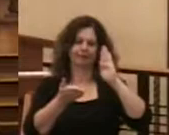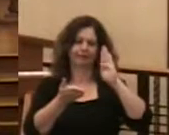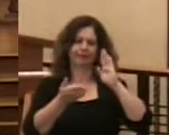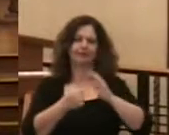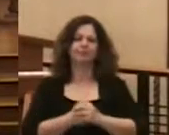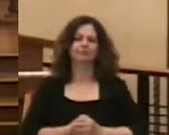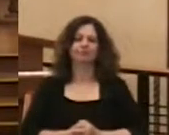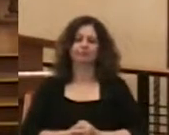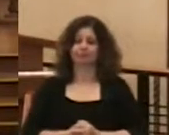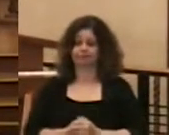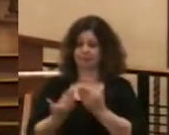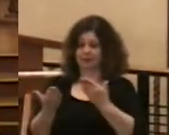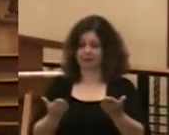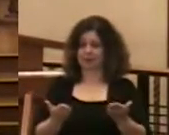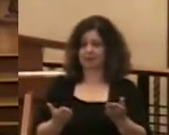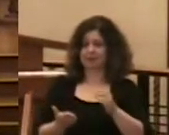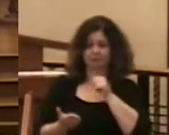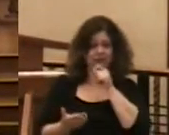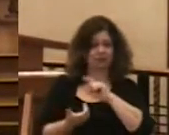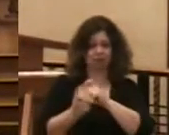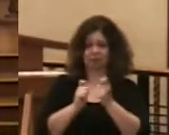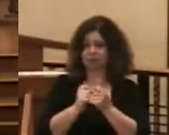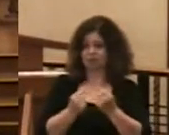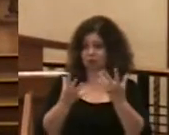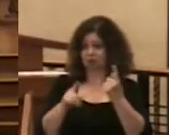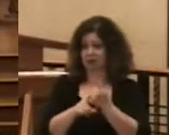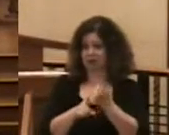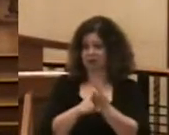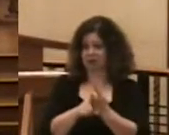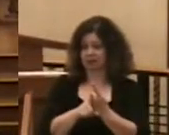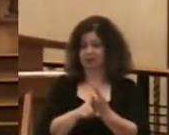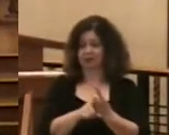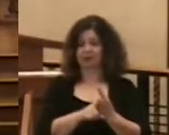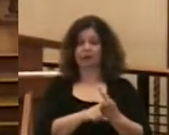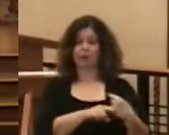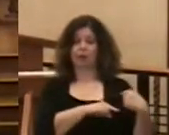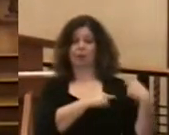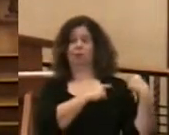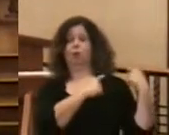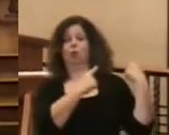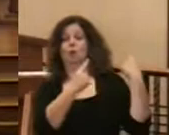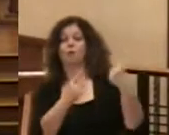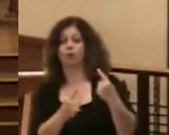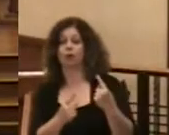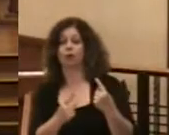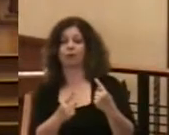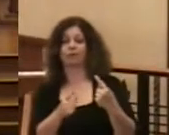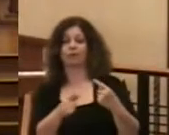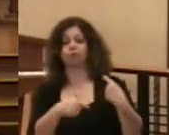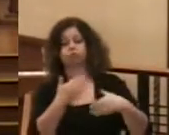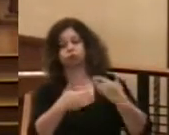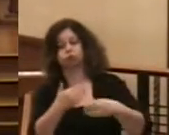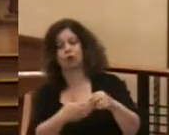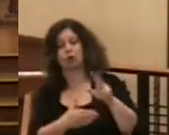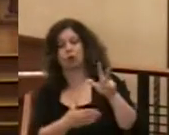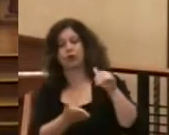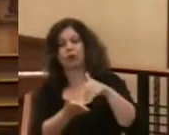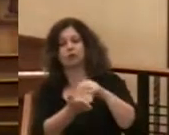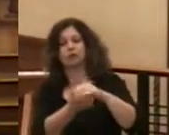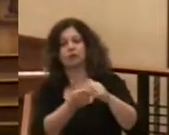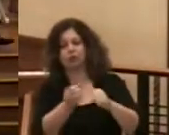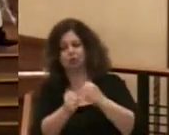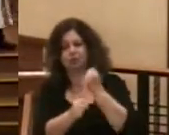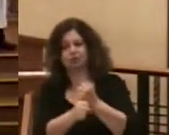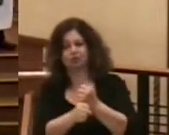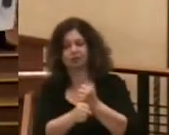Things haven't changed much, have they? Fast forward 3,000 years, we are still terribly flawed